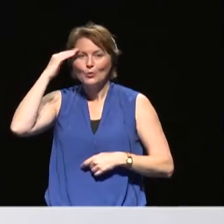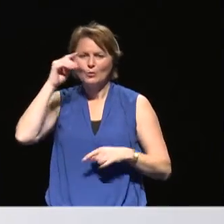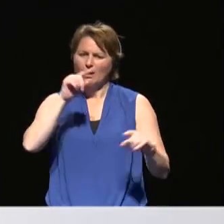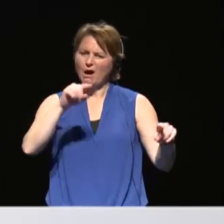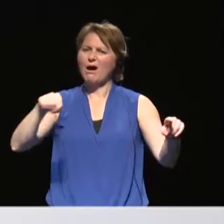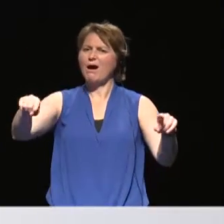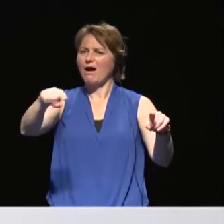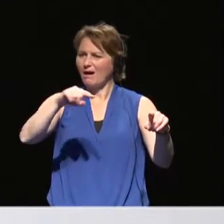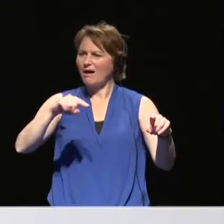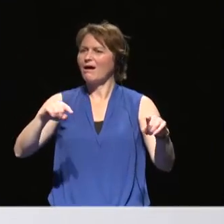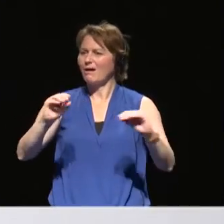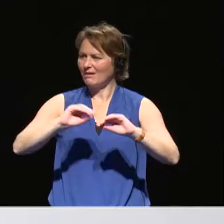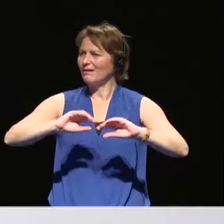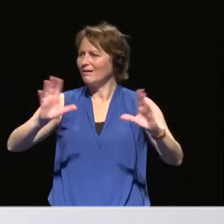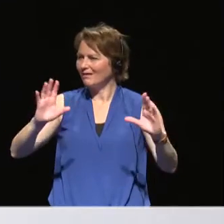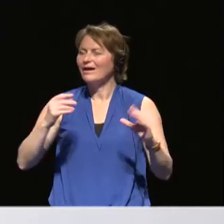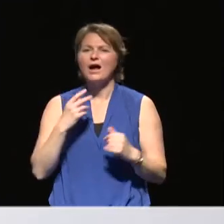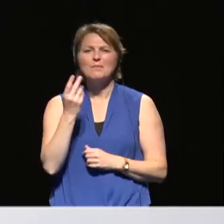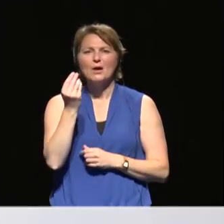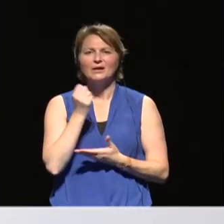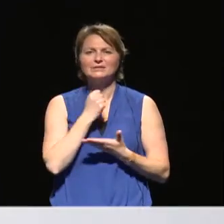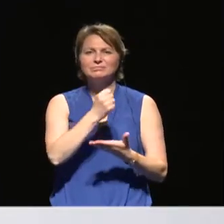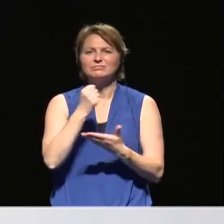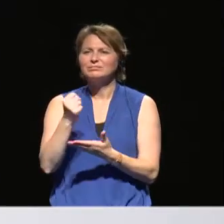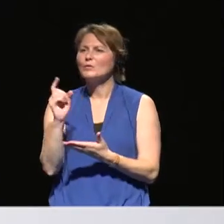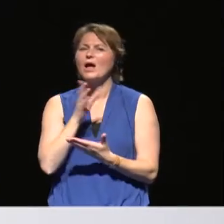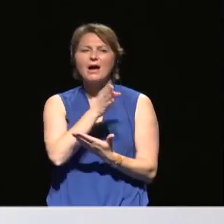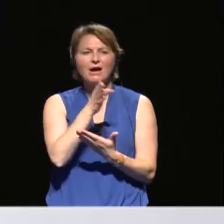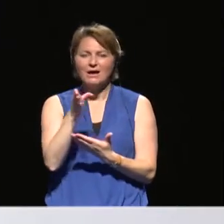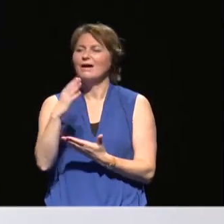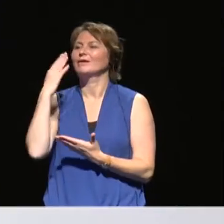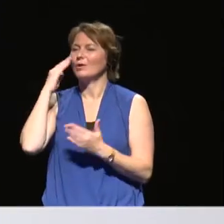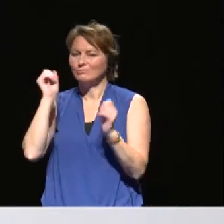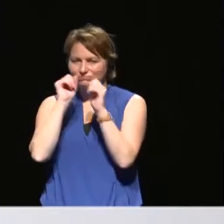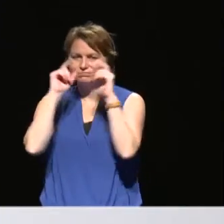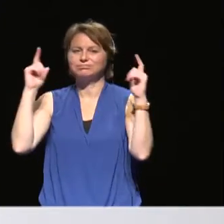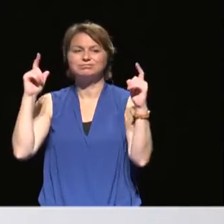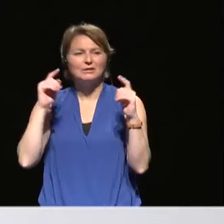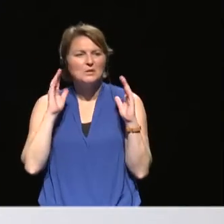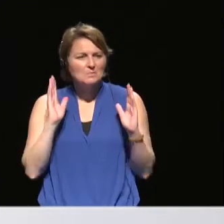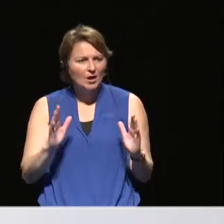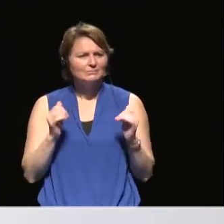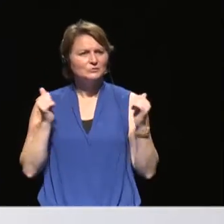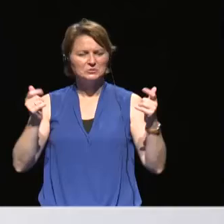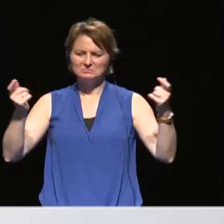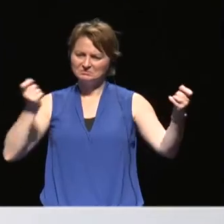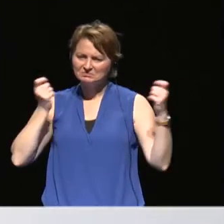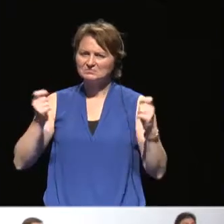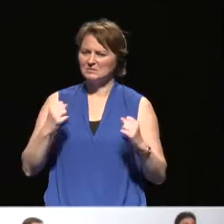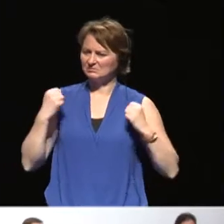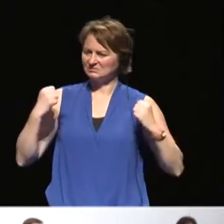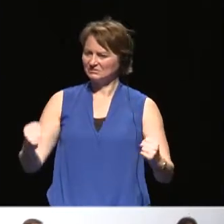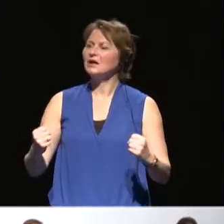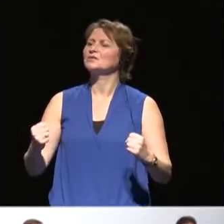what the budget is being spent. We need to have this good governance strengthened to fight